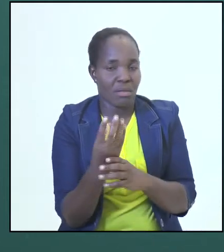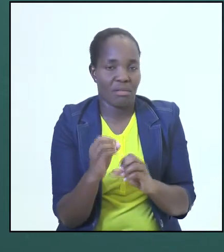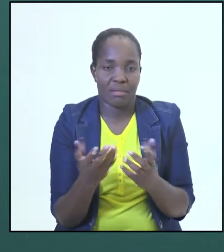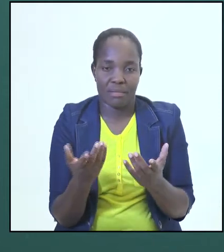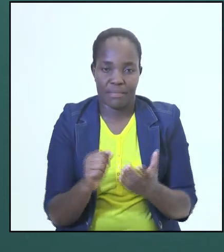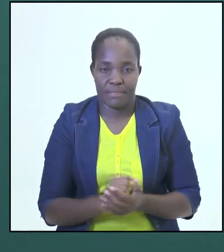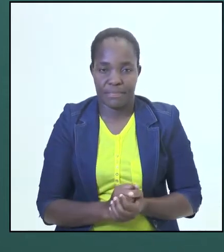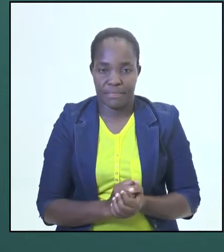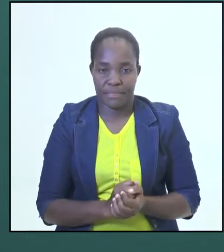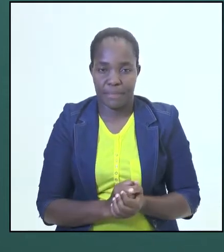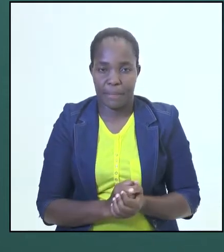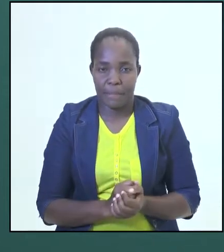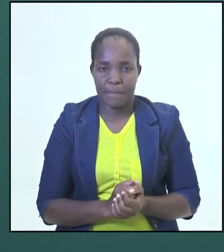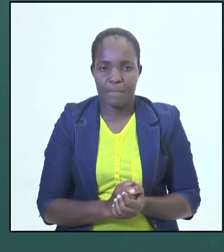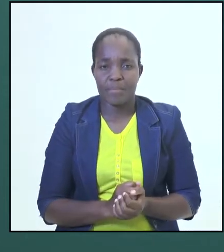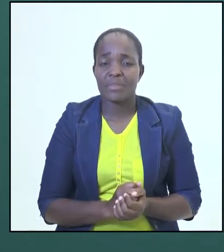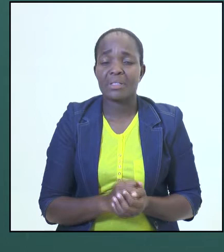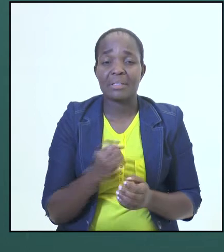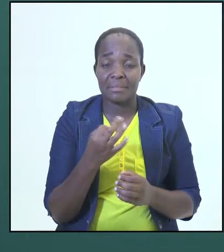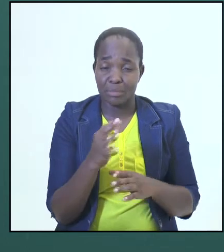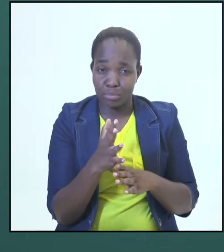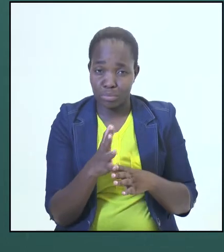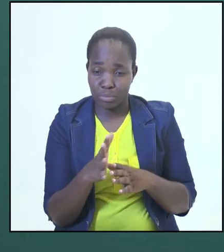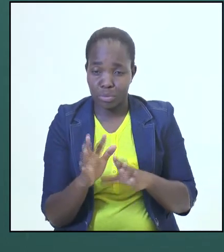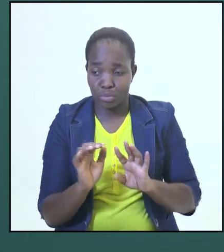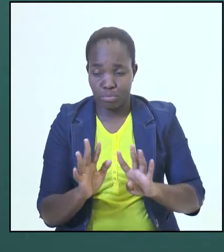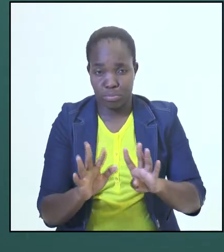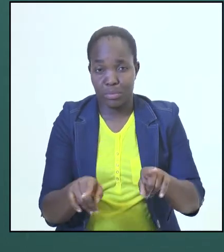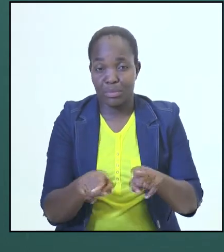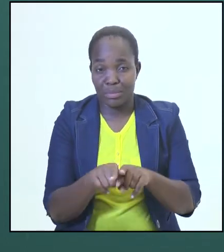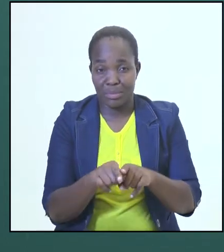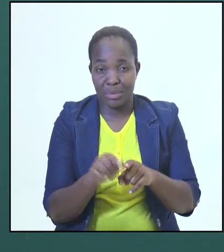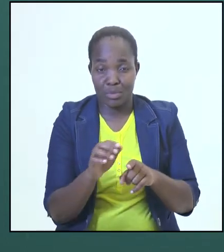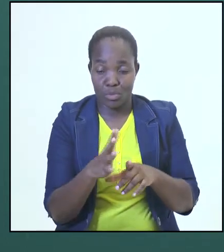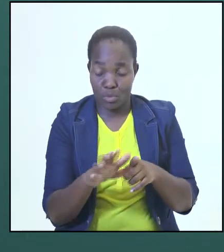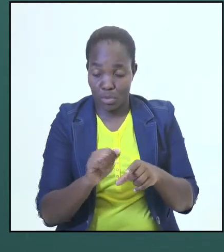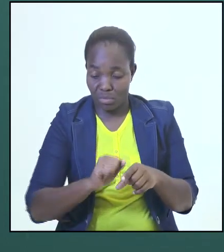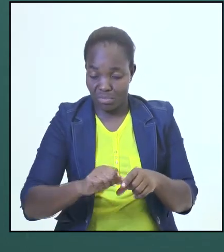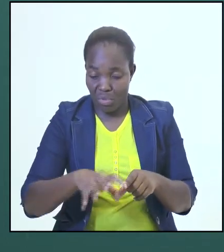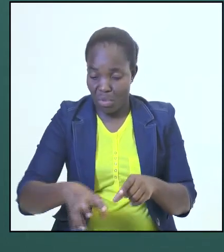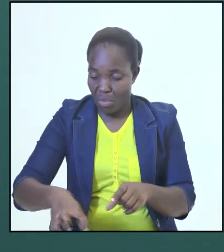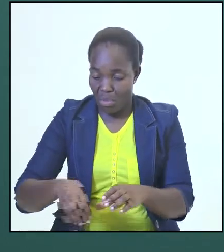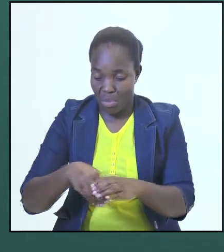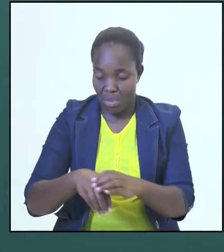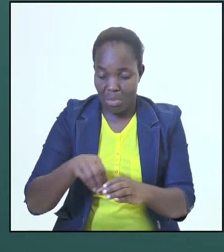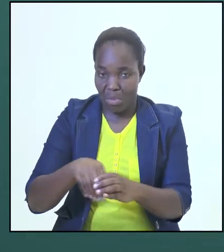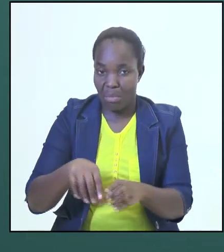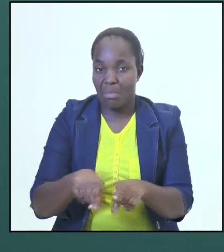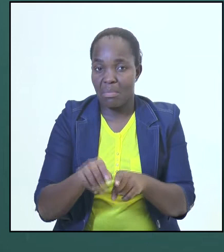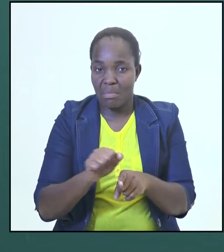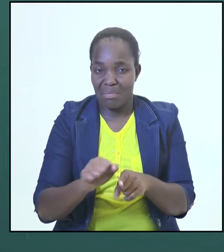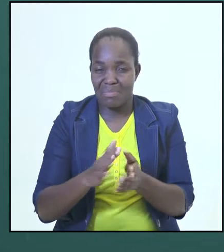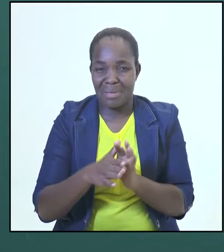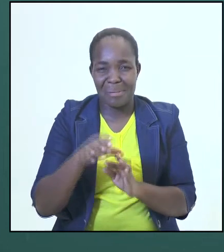irrigated water evaporates from the soil, it leaves salts on the soil surface, thereby making the soil